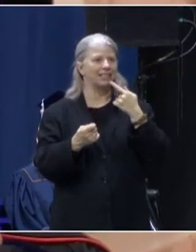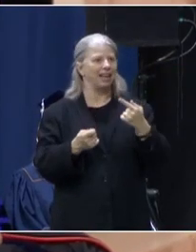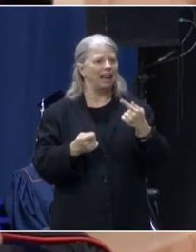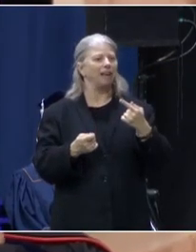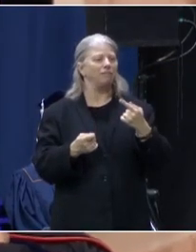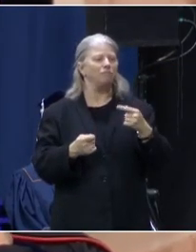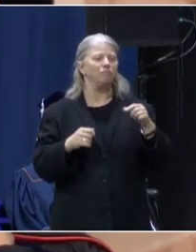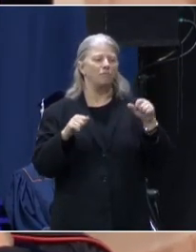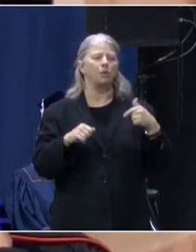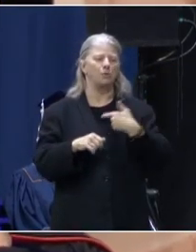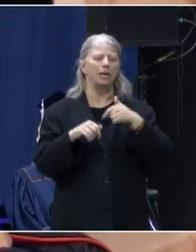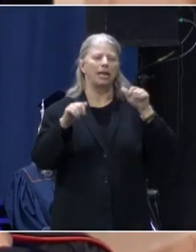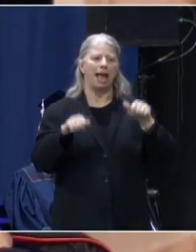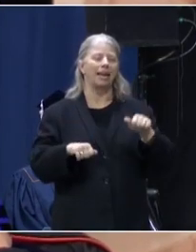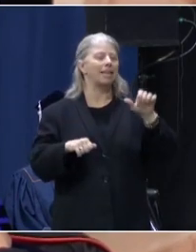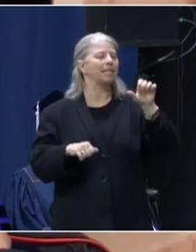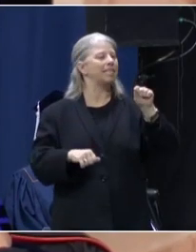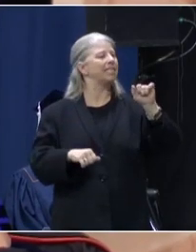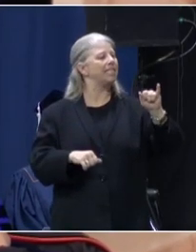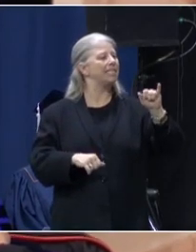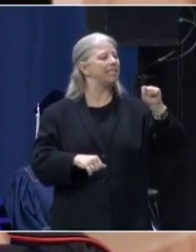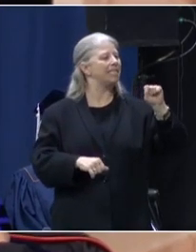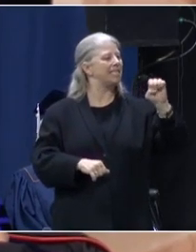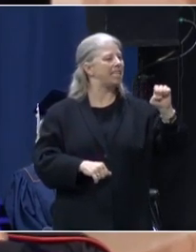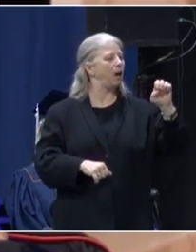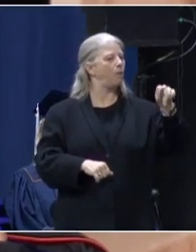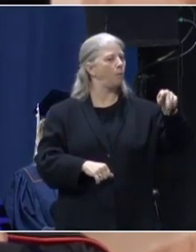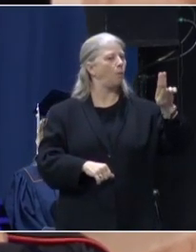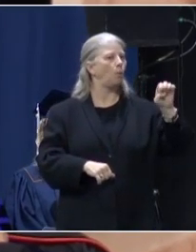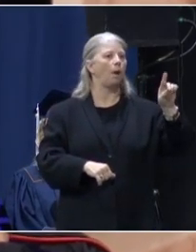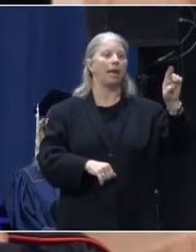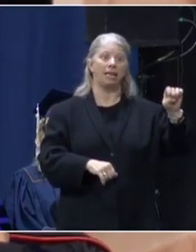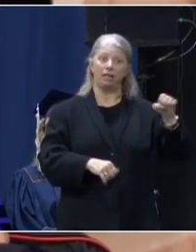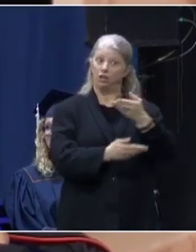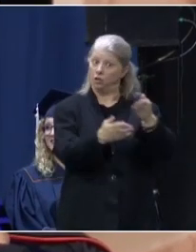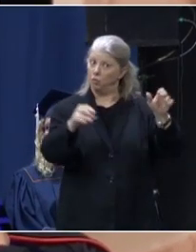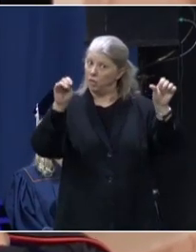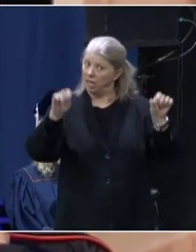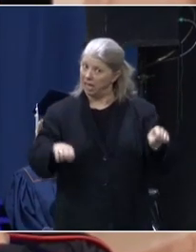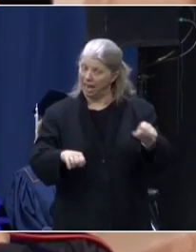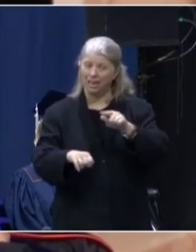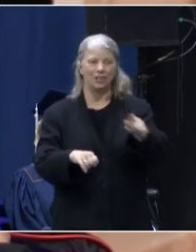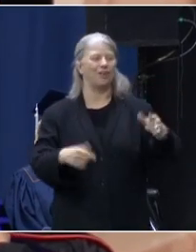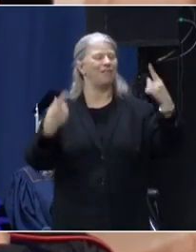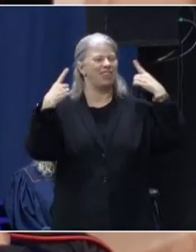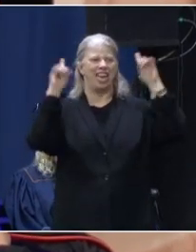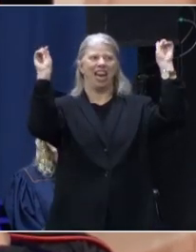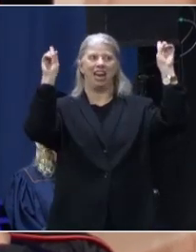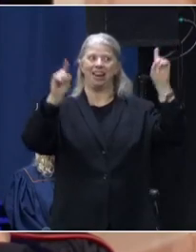puede, yes we can, because you can and you did.